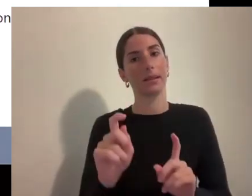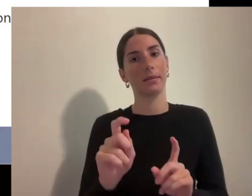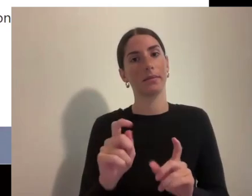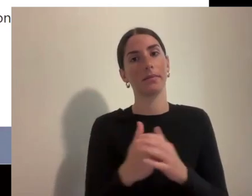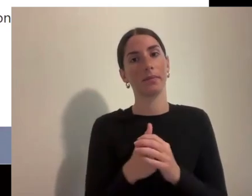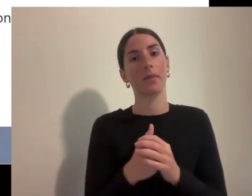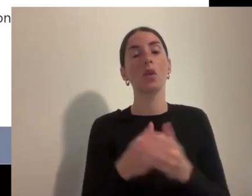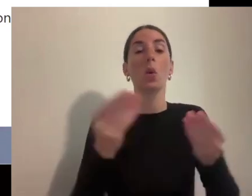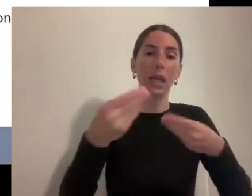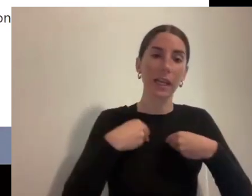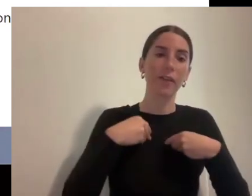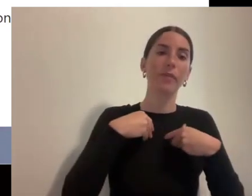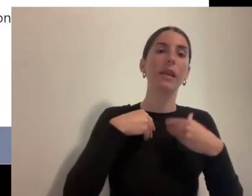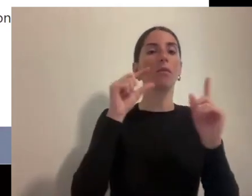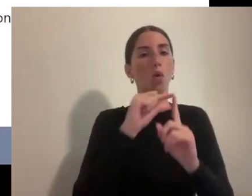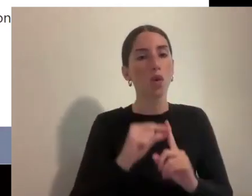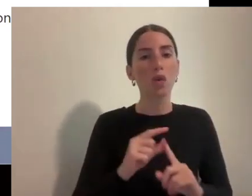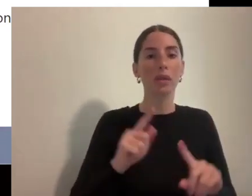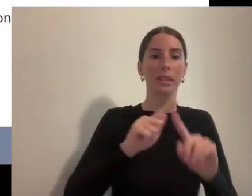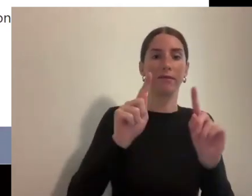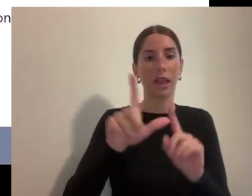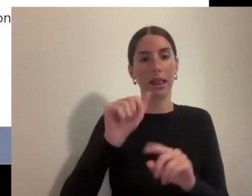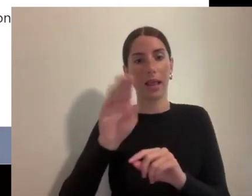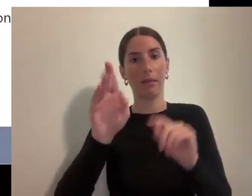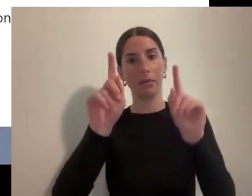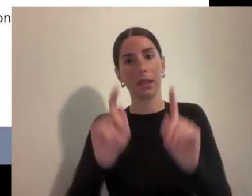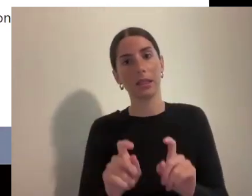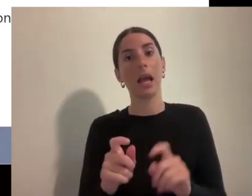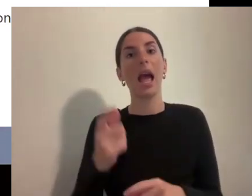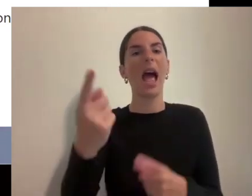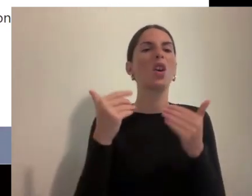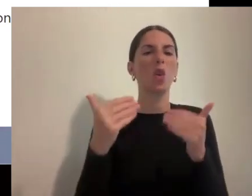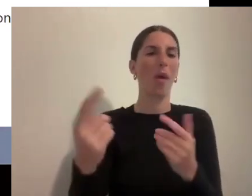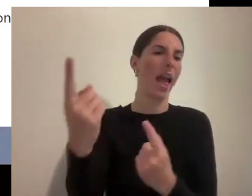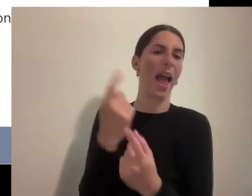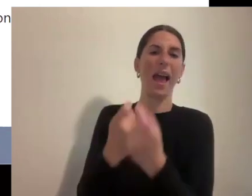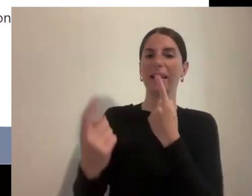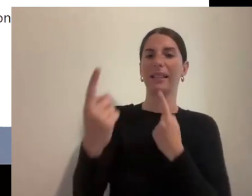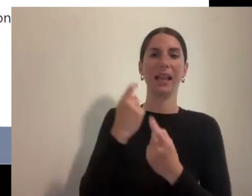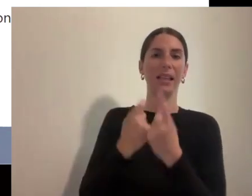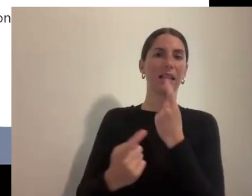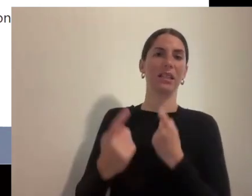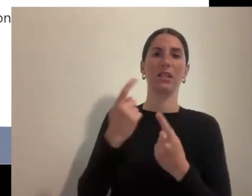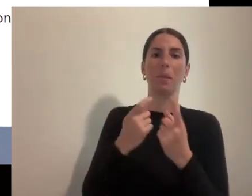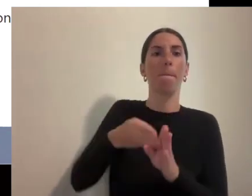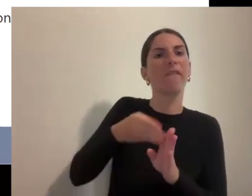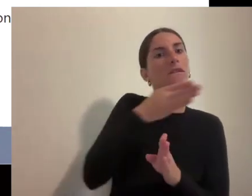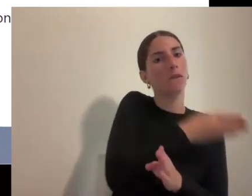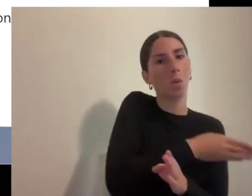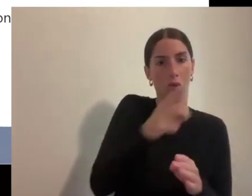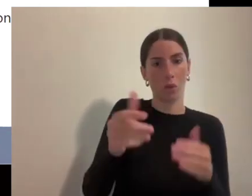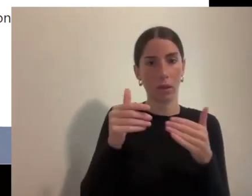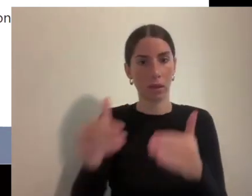a glossary of lab tests. And I finish that by saying, ask any questions you have before